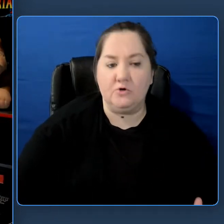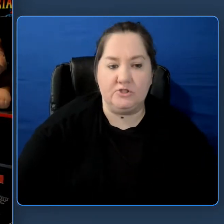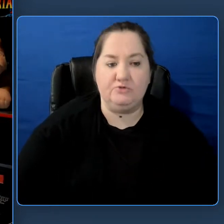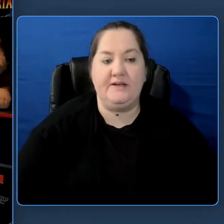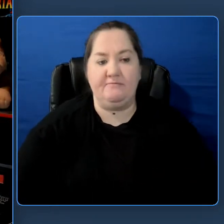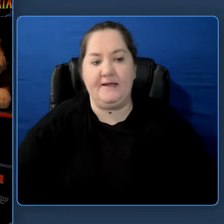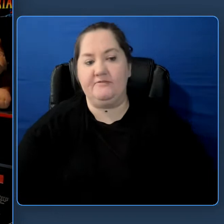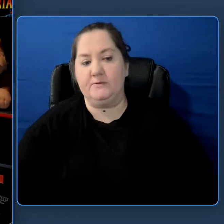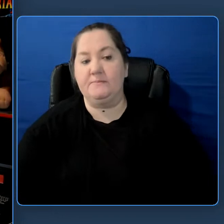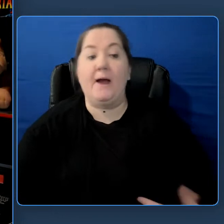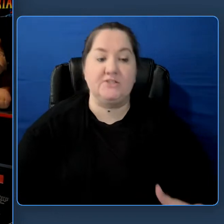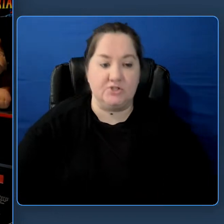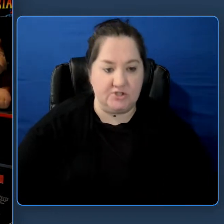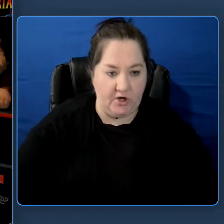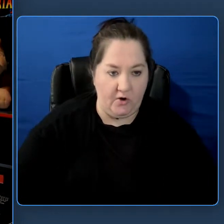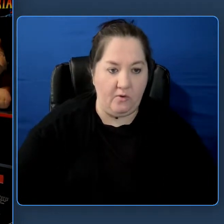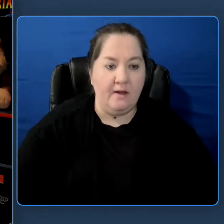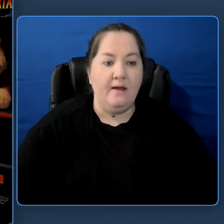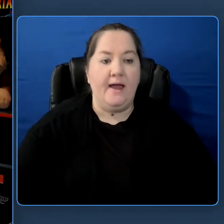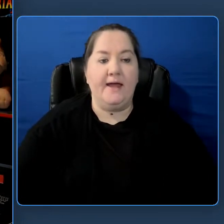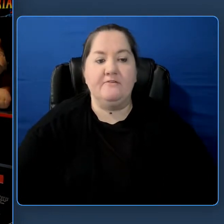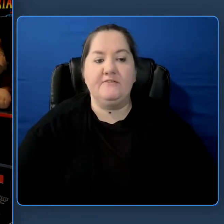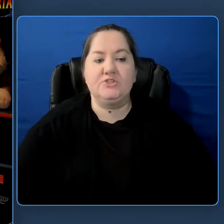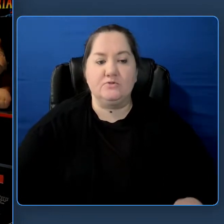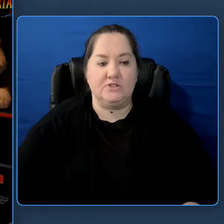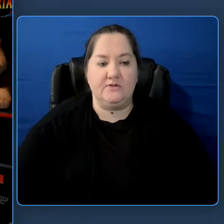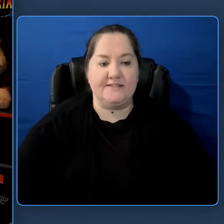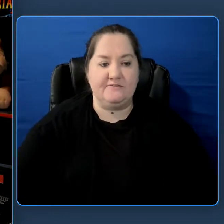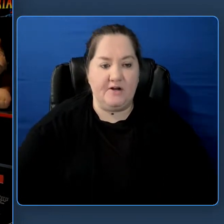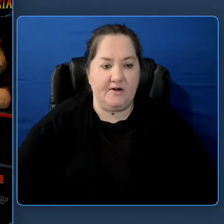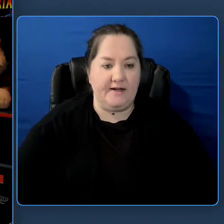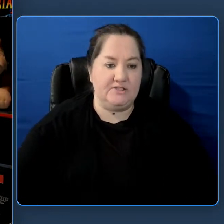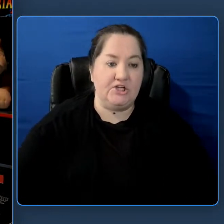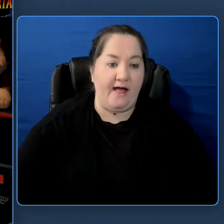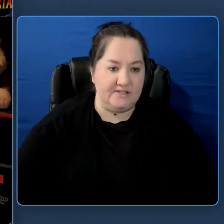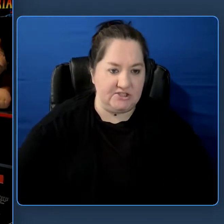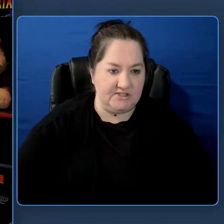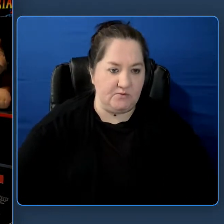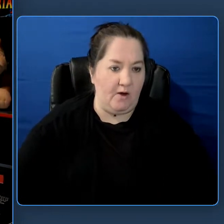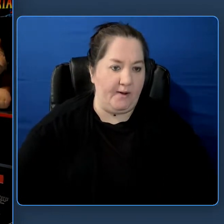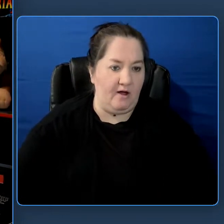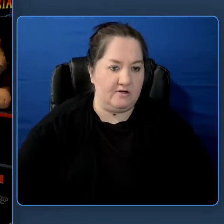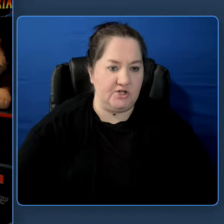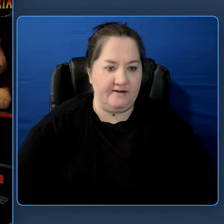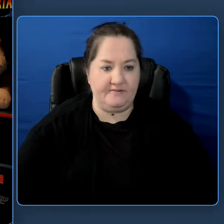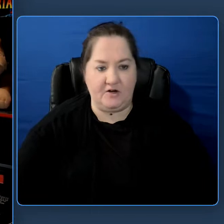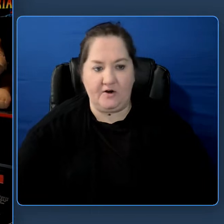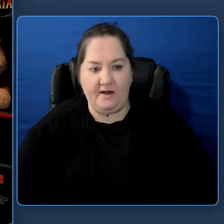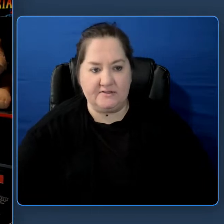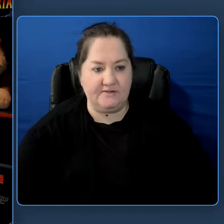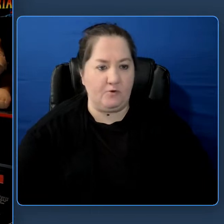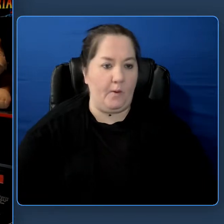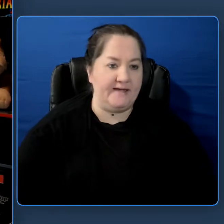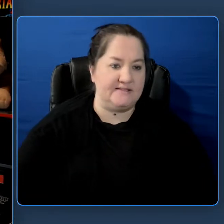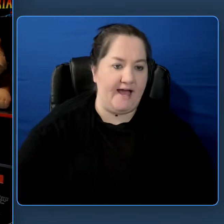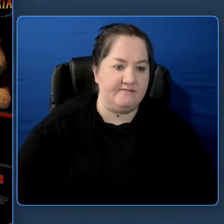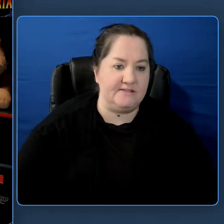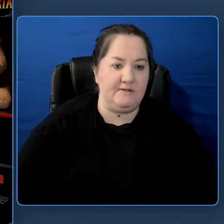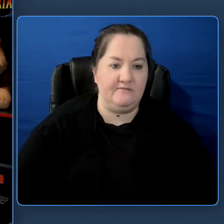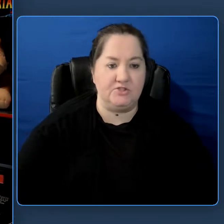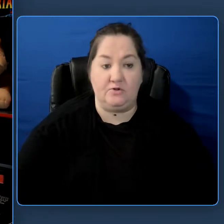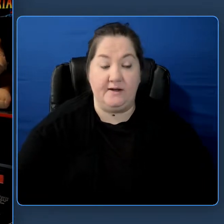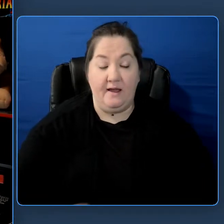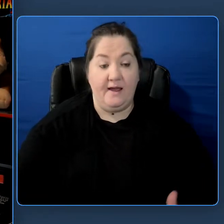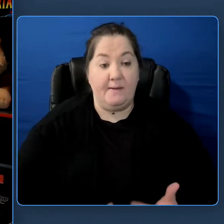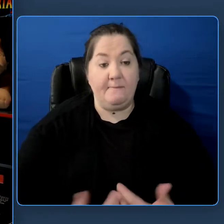of signal could you give me if it was my turn to go? And a visual too, that's very challenging as well. We all are trying to figure out different ways to